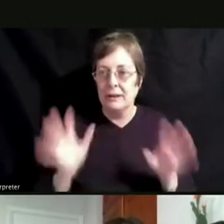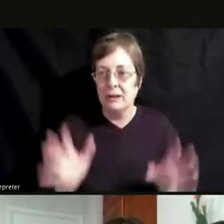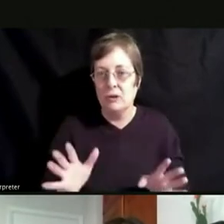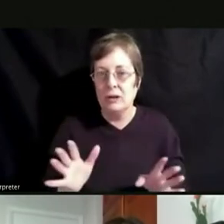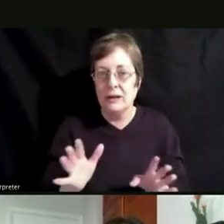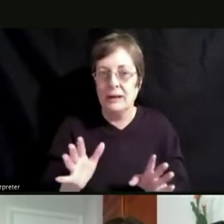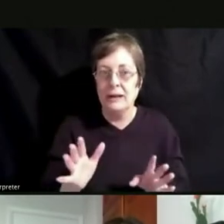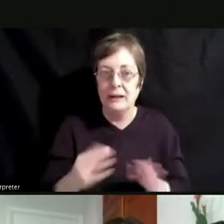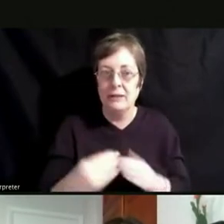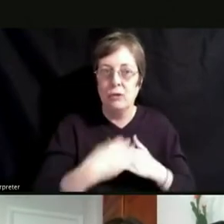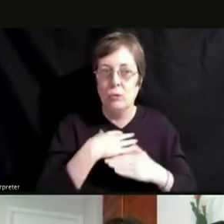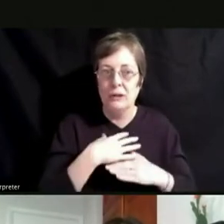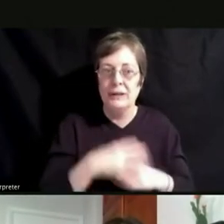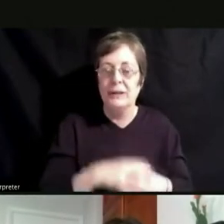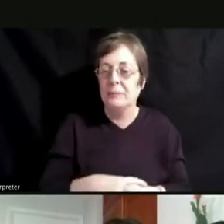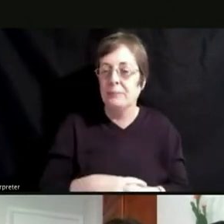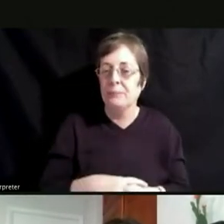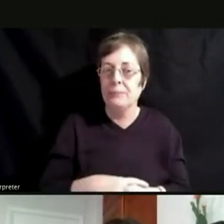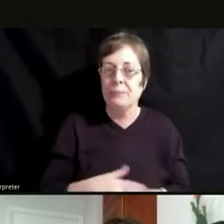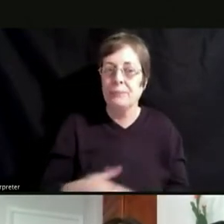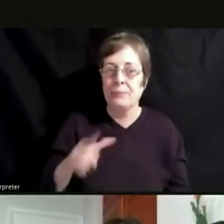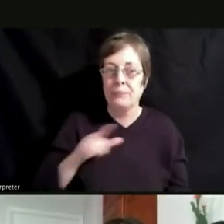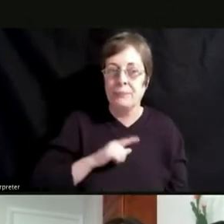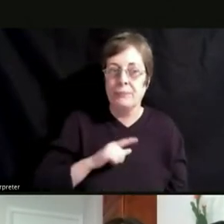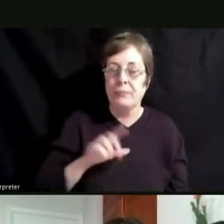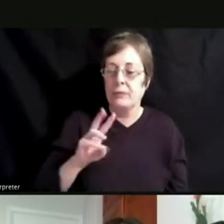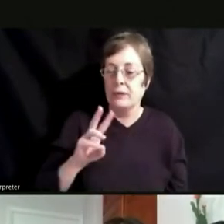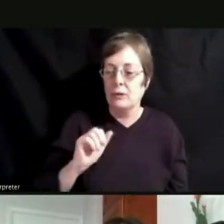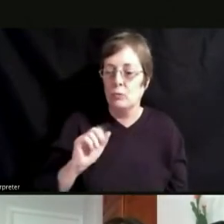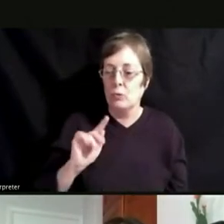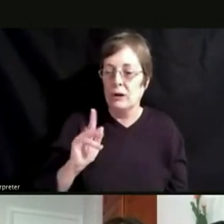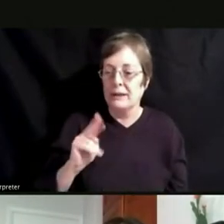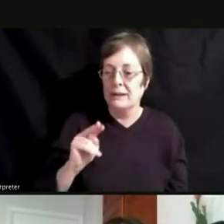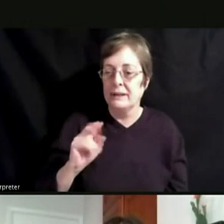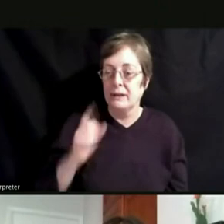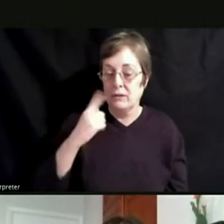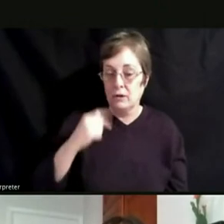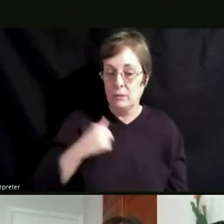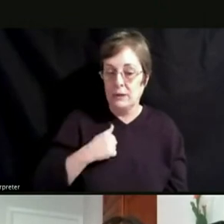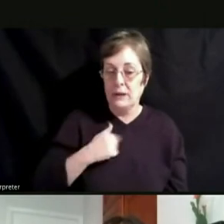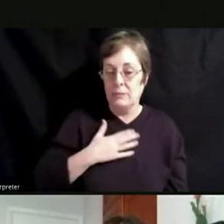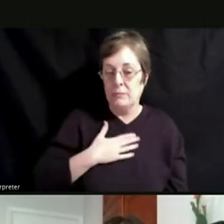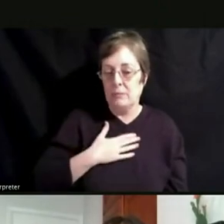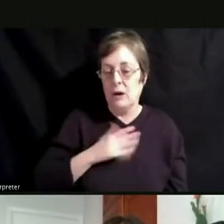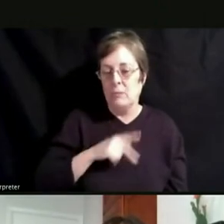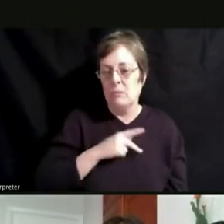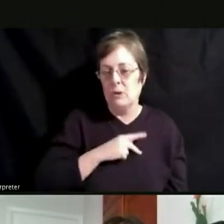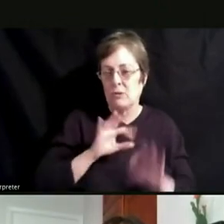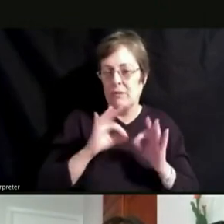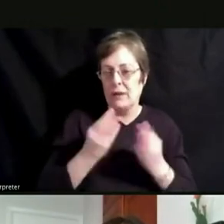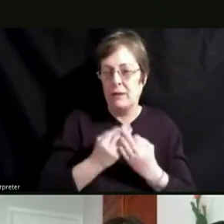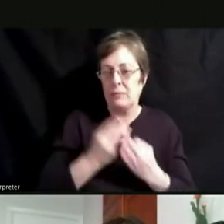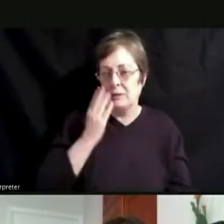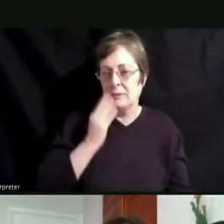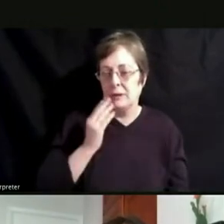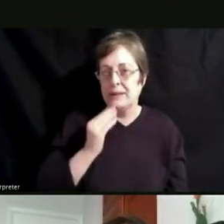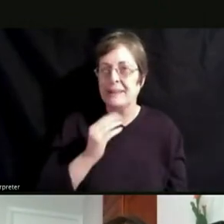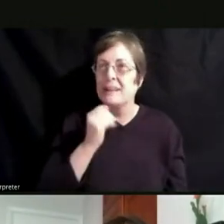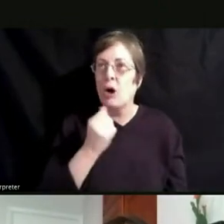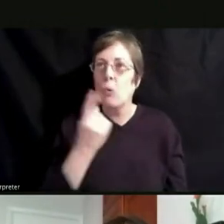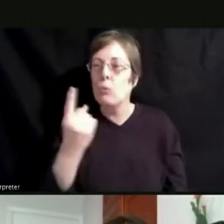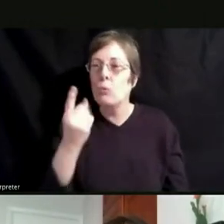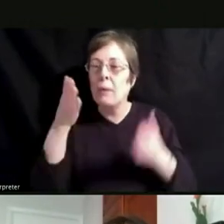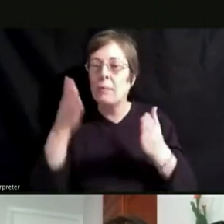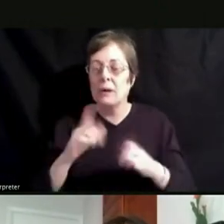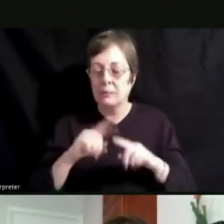Oh, that's great, Dr. Chung. For me, it was sort of personal with the family. It wasn't just one person, but I do recall at an early age being